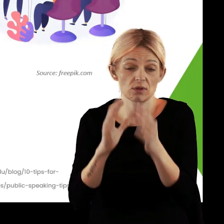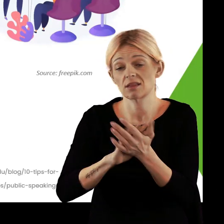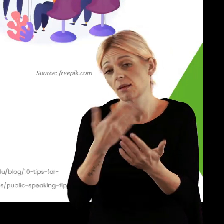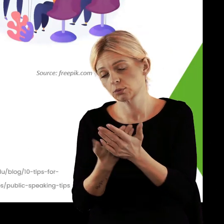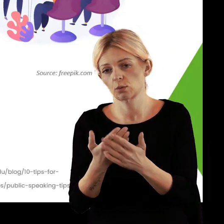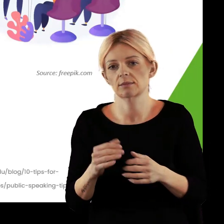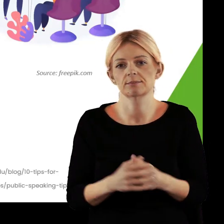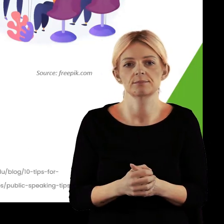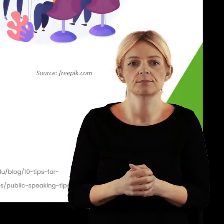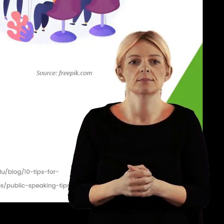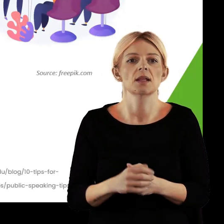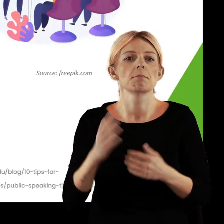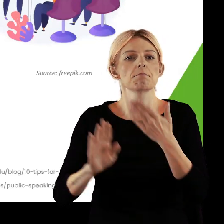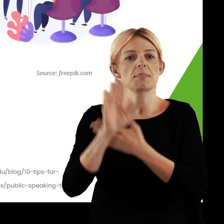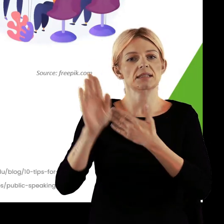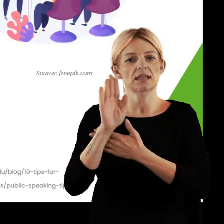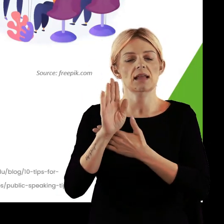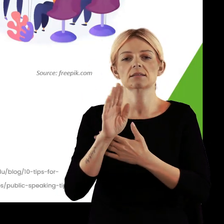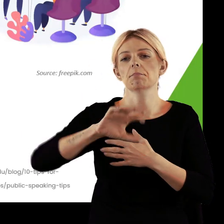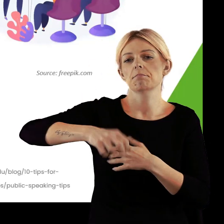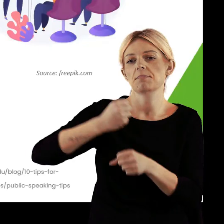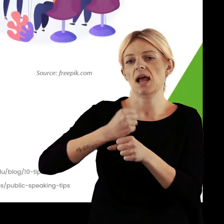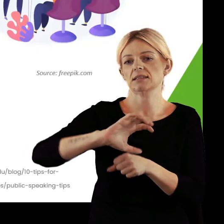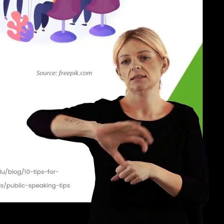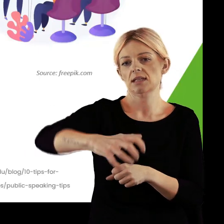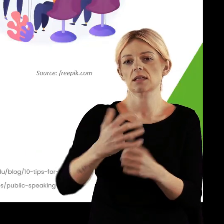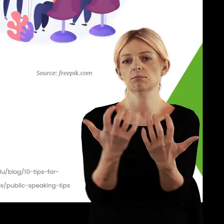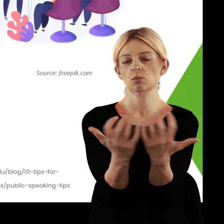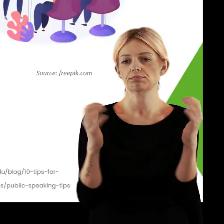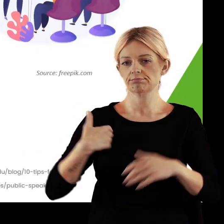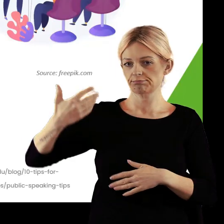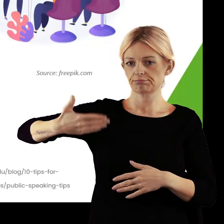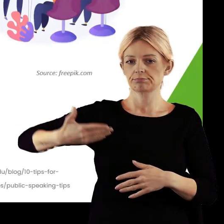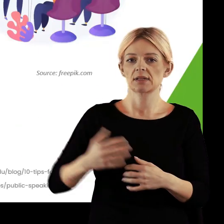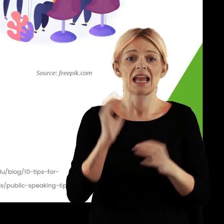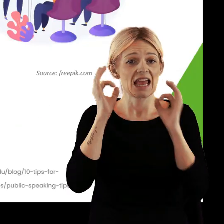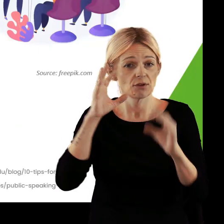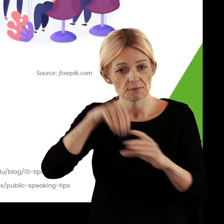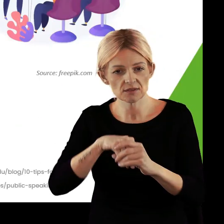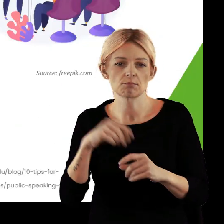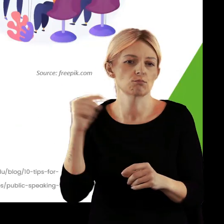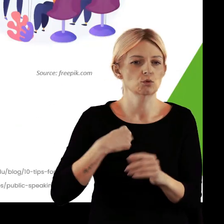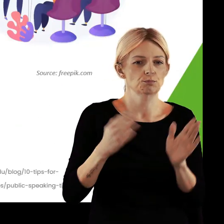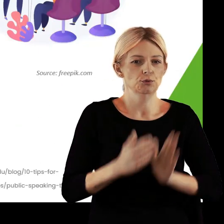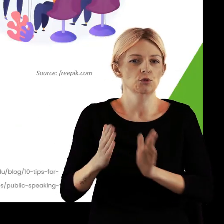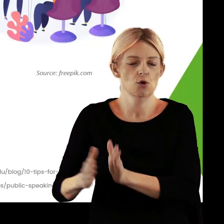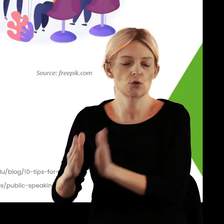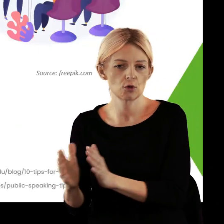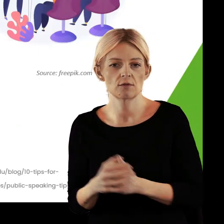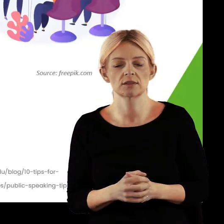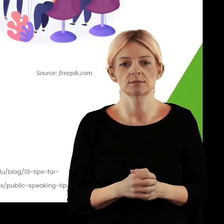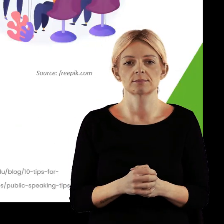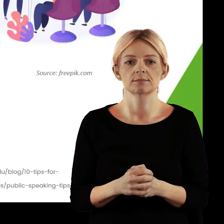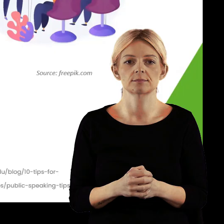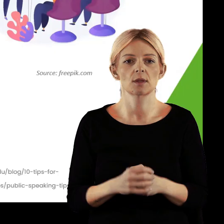your team at work. Information on how to prepare for it may be useful when we are preparing a